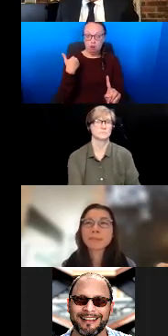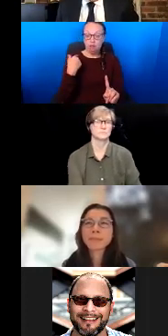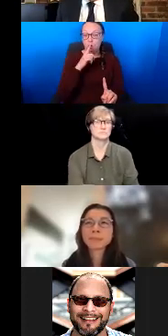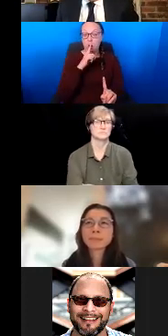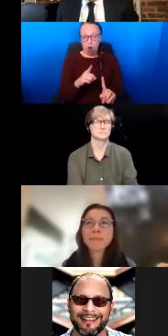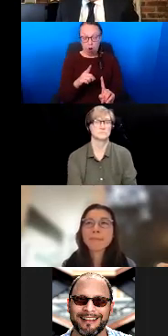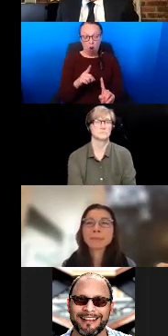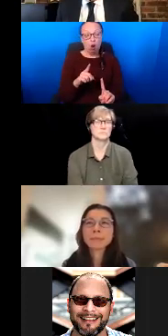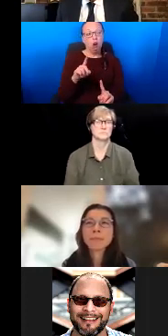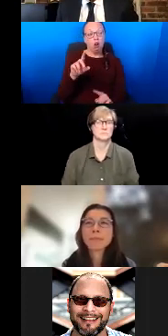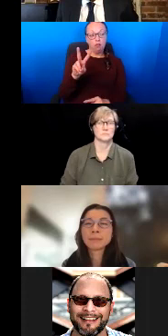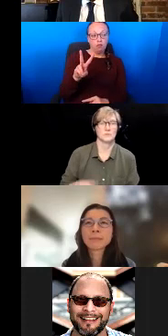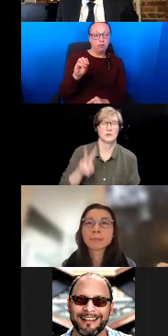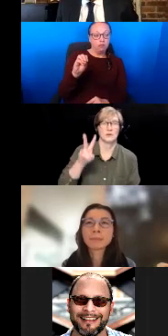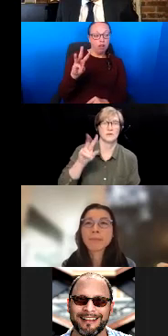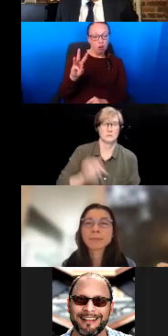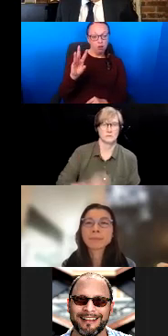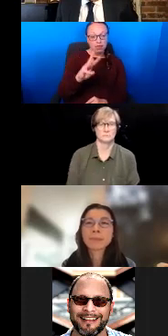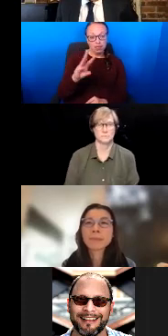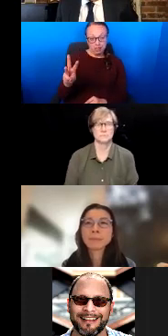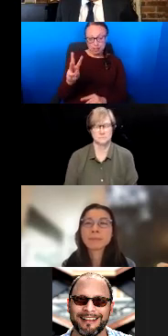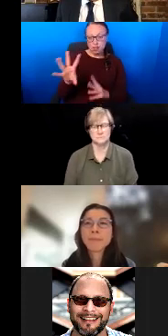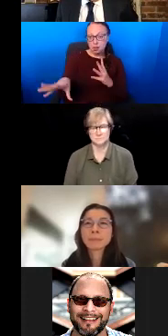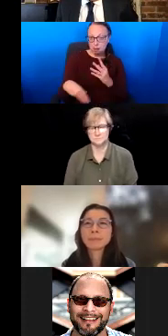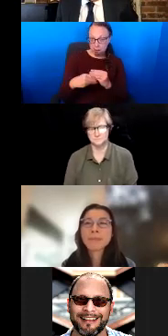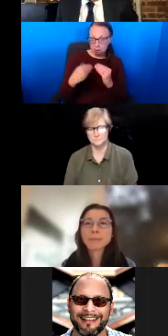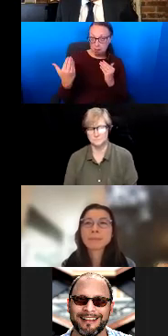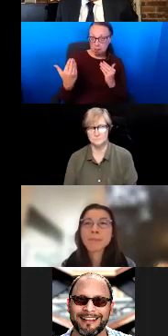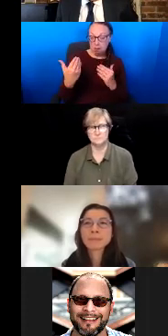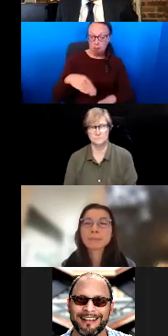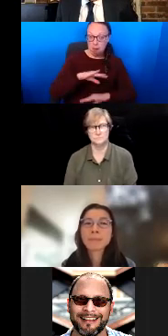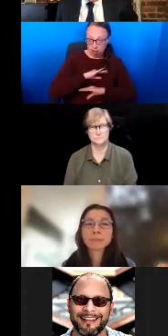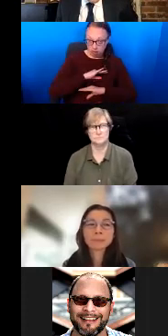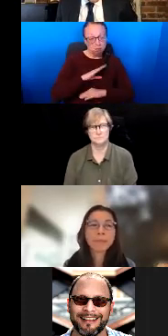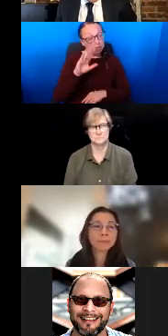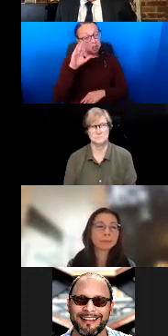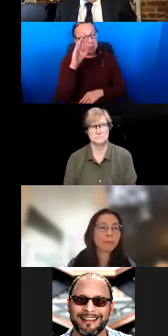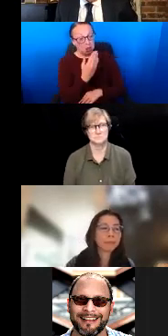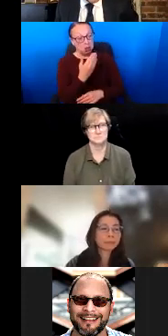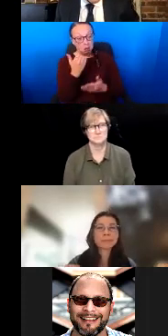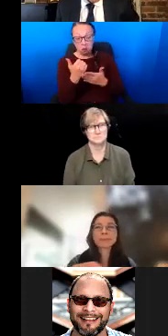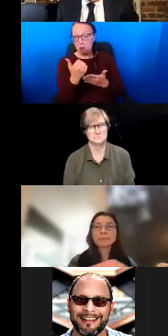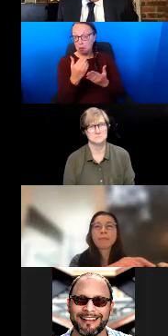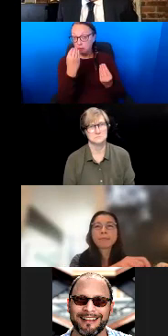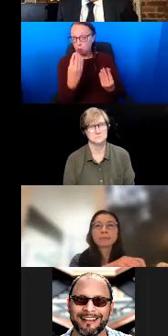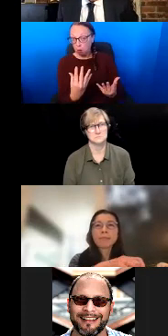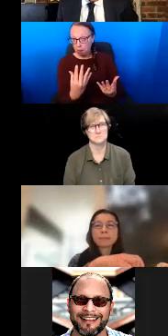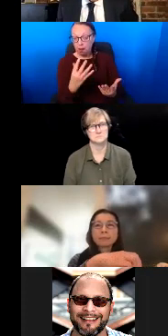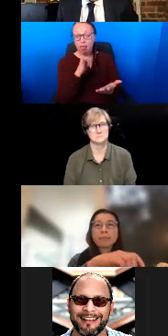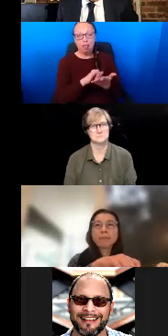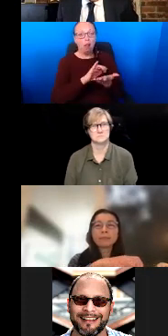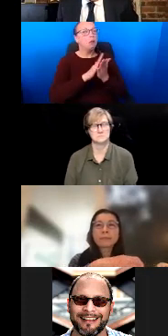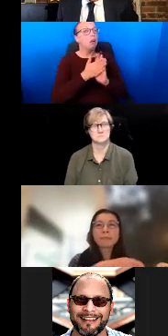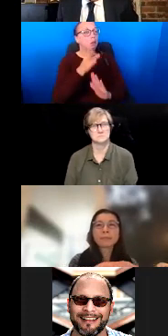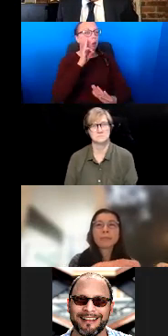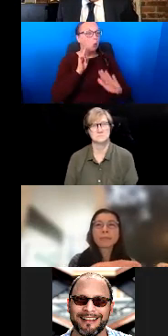VAL-66 MET, it seems to be pretty informative. In other words, it itself then becomes a predictor